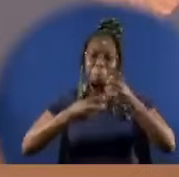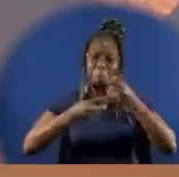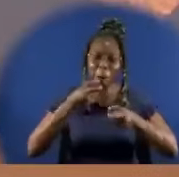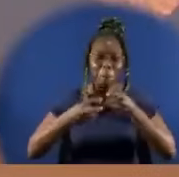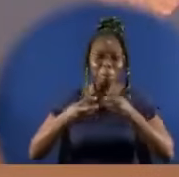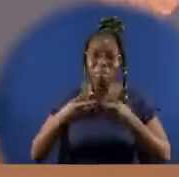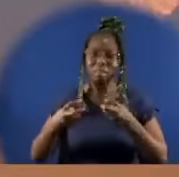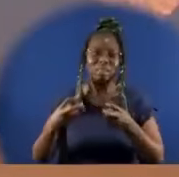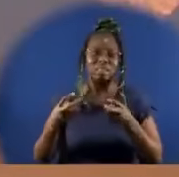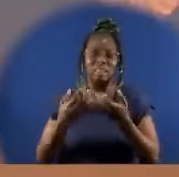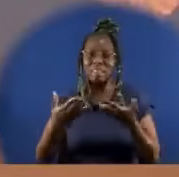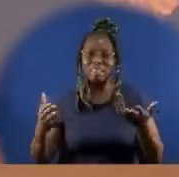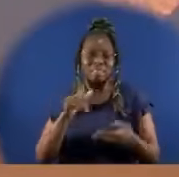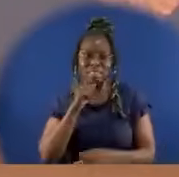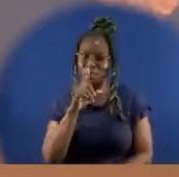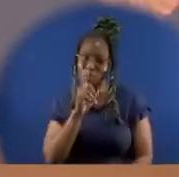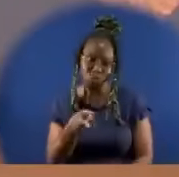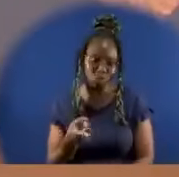ain't true.